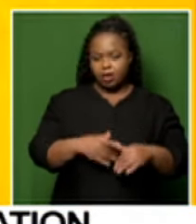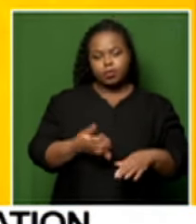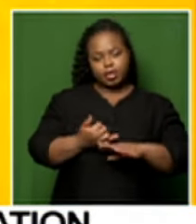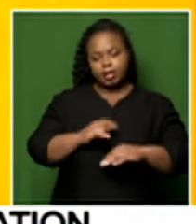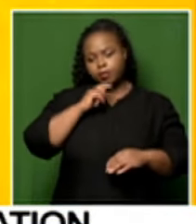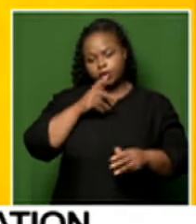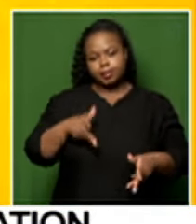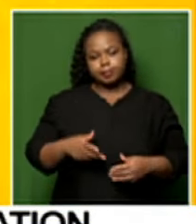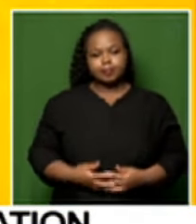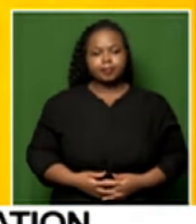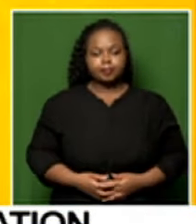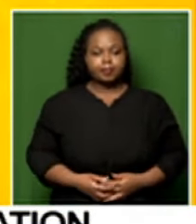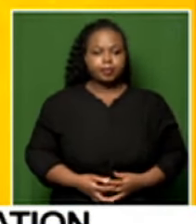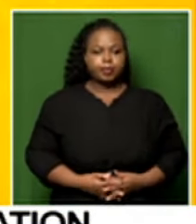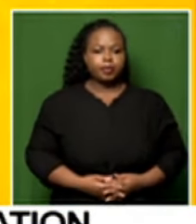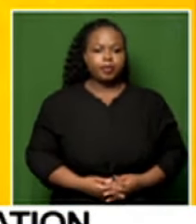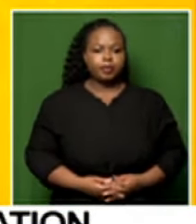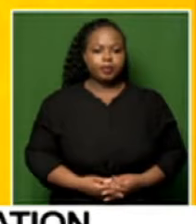was speaking on Morning Live earlier.